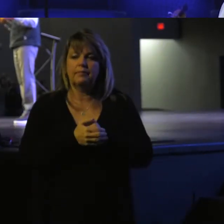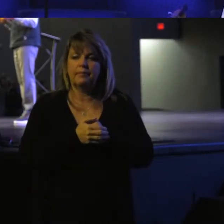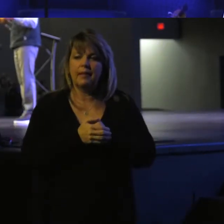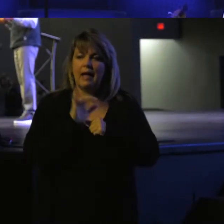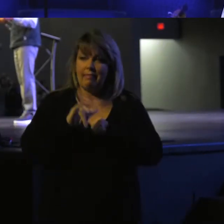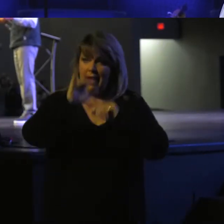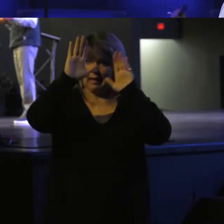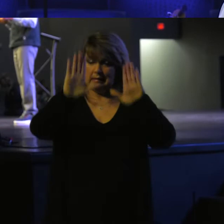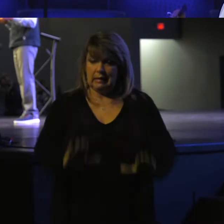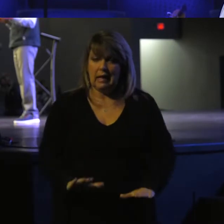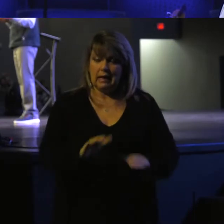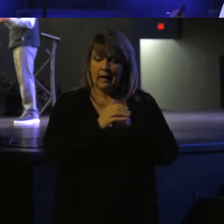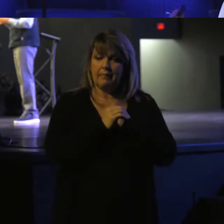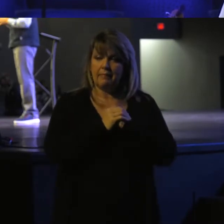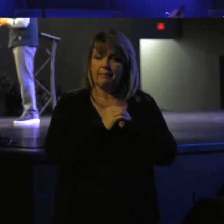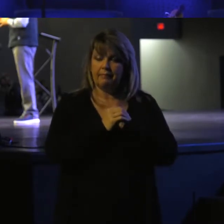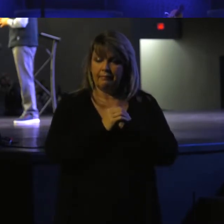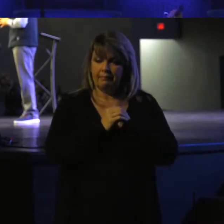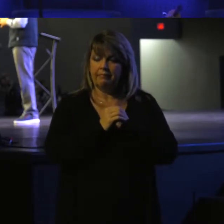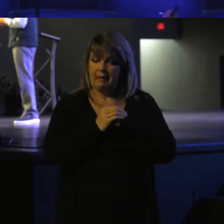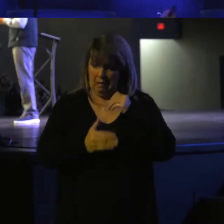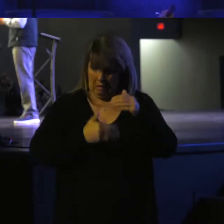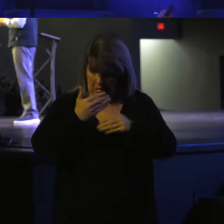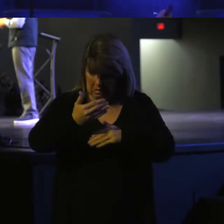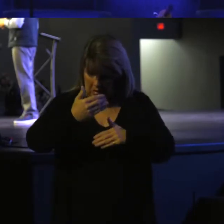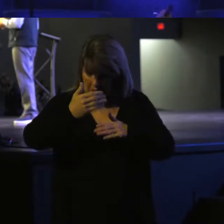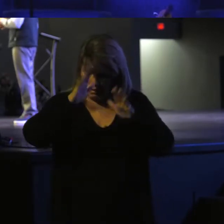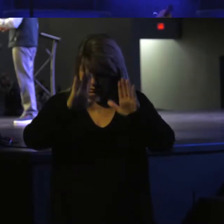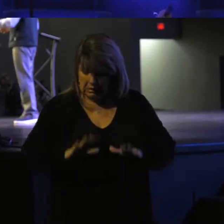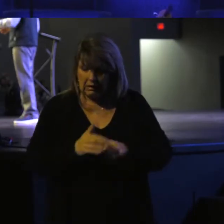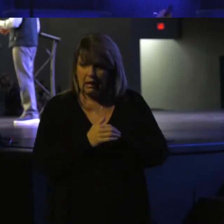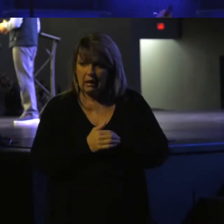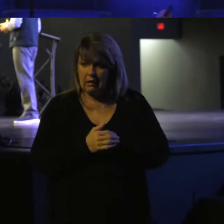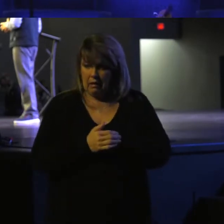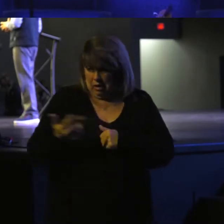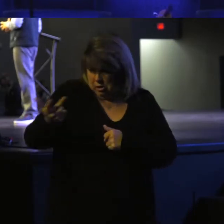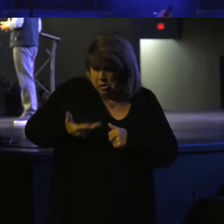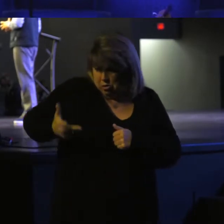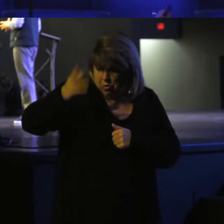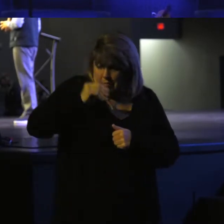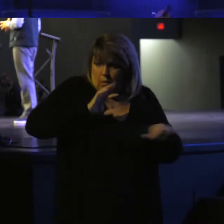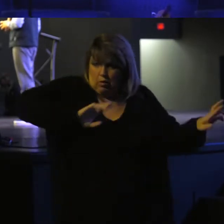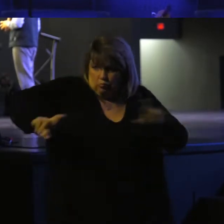And that Sunday that came up next, somehow he got three little rowdy boys